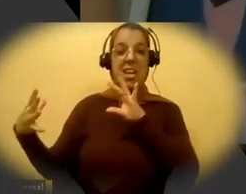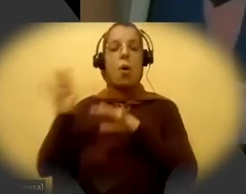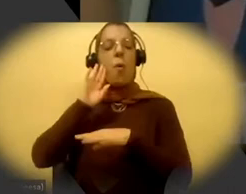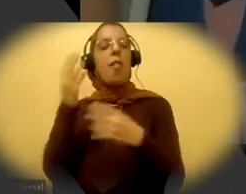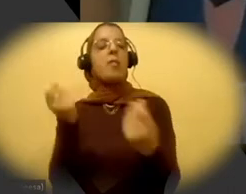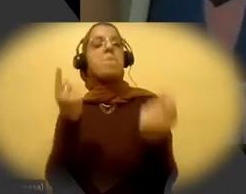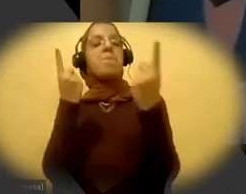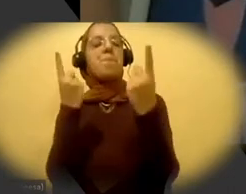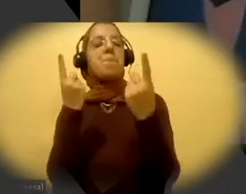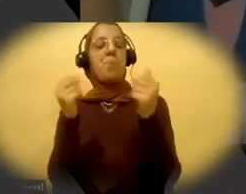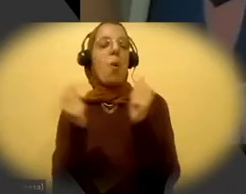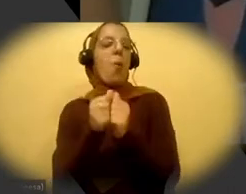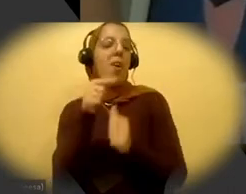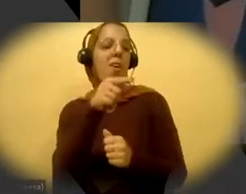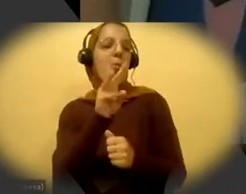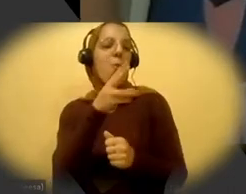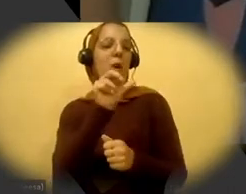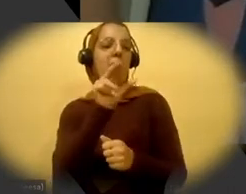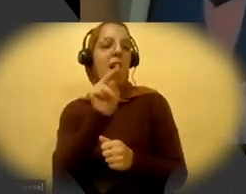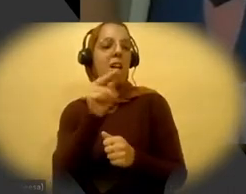you know, isolation from across the world.